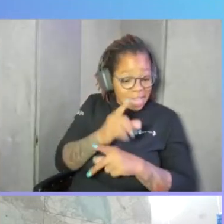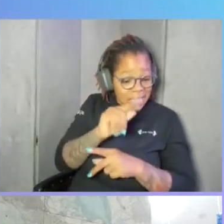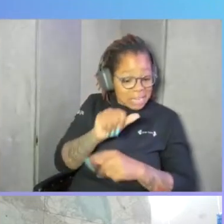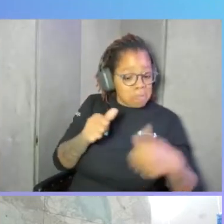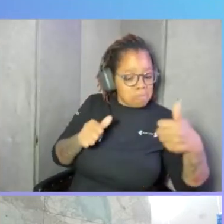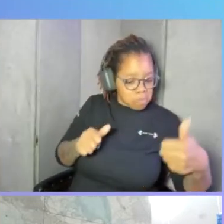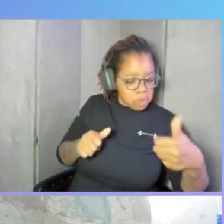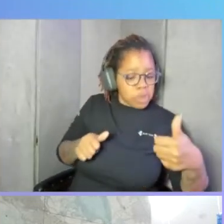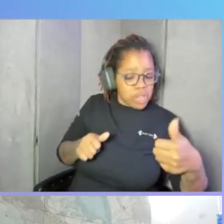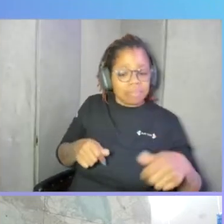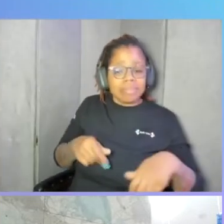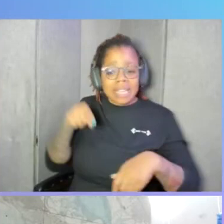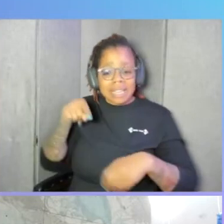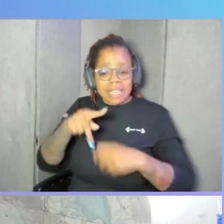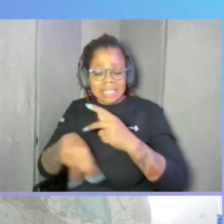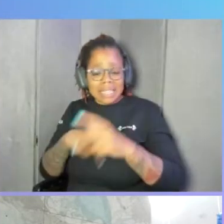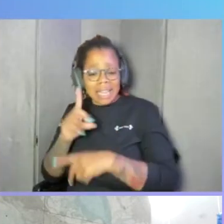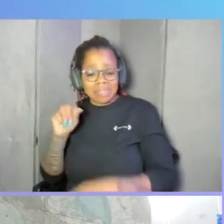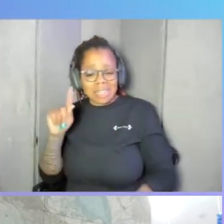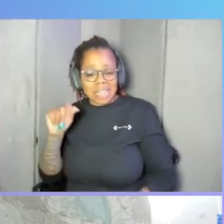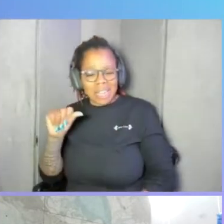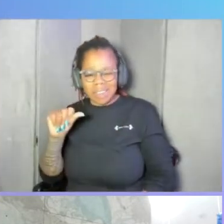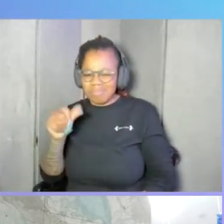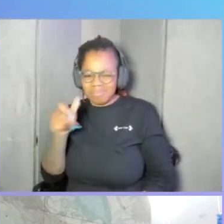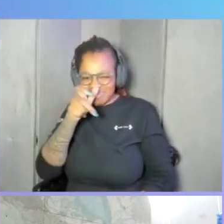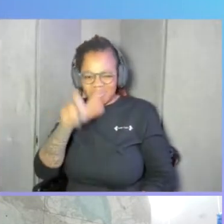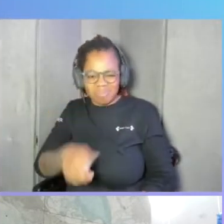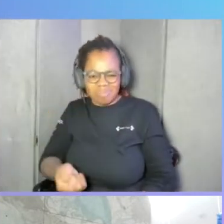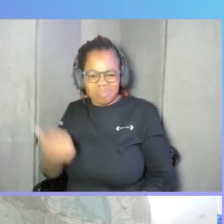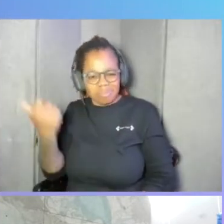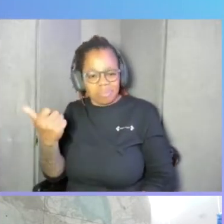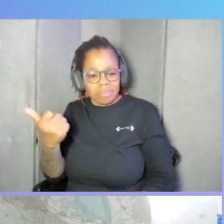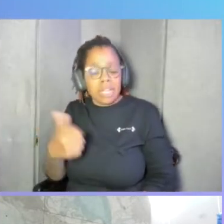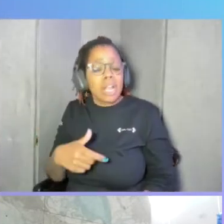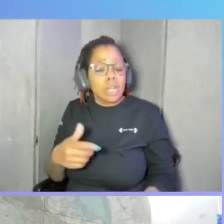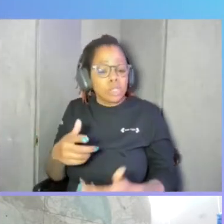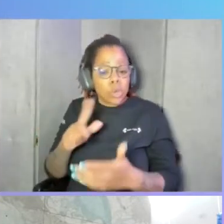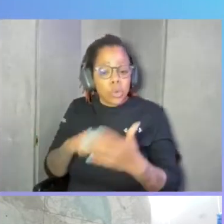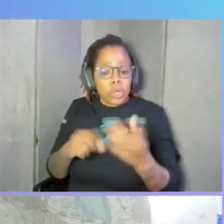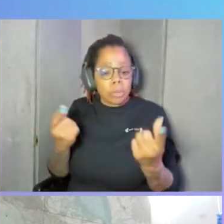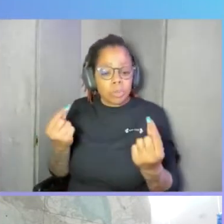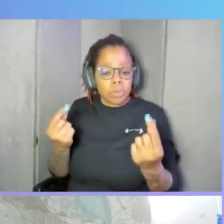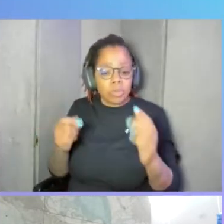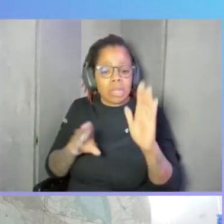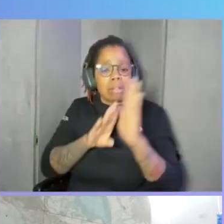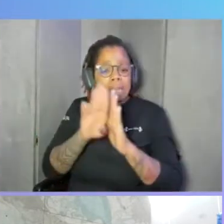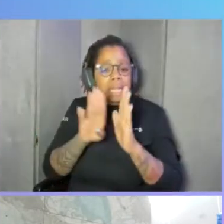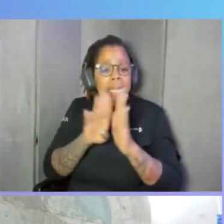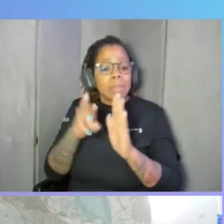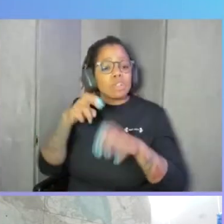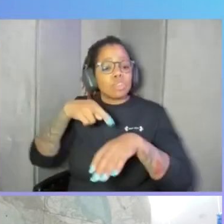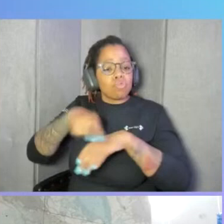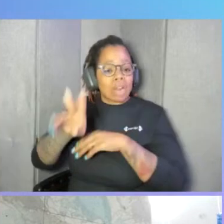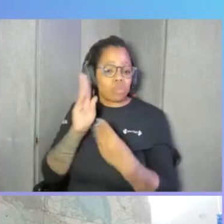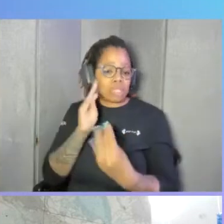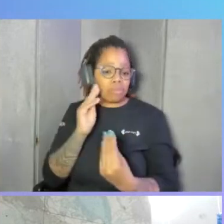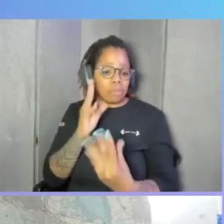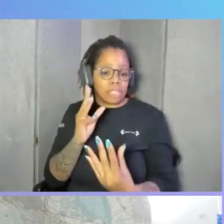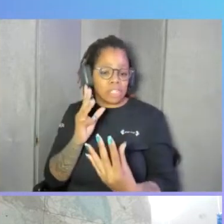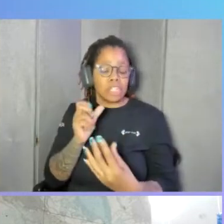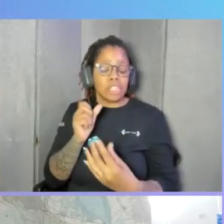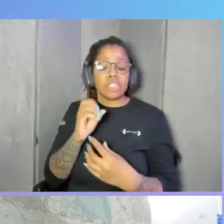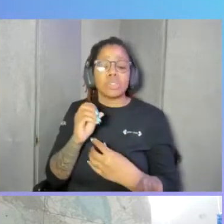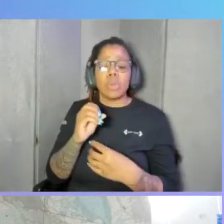data, and this kind of data is bad data. And so what it does is it builds up reference material so